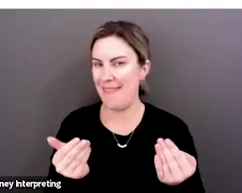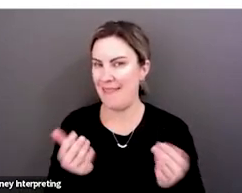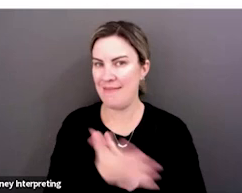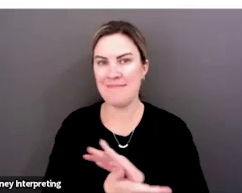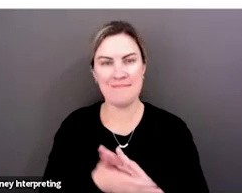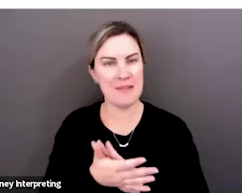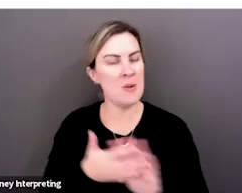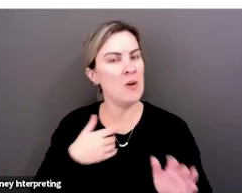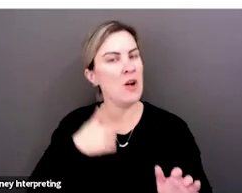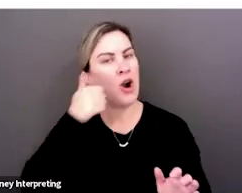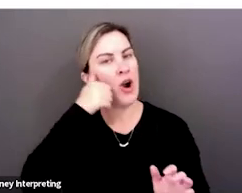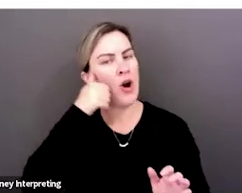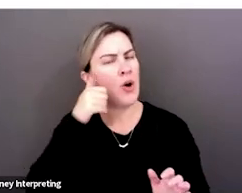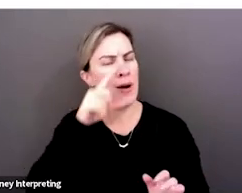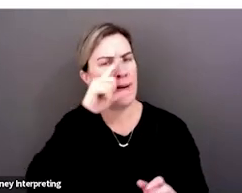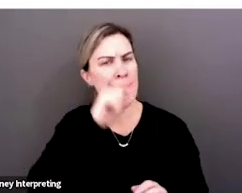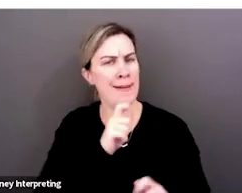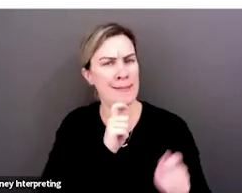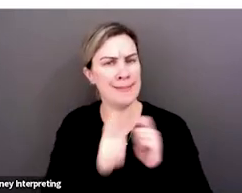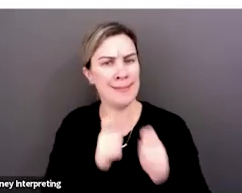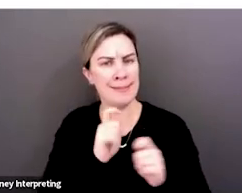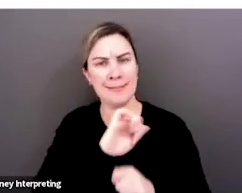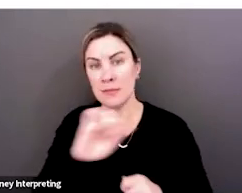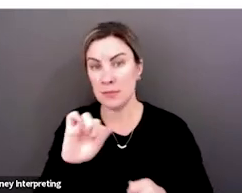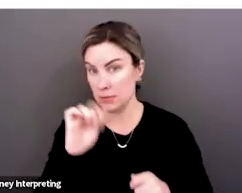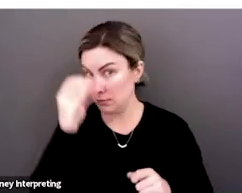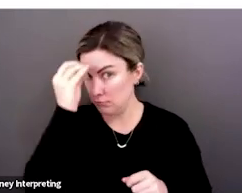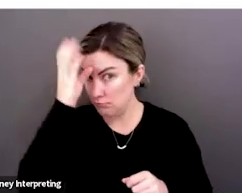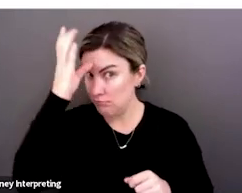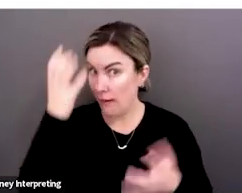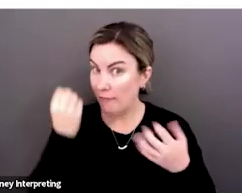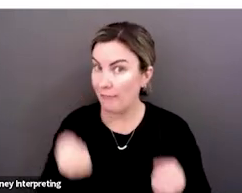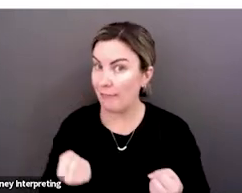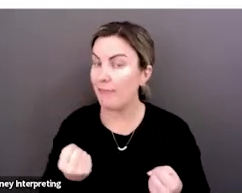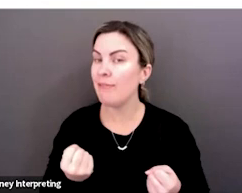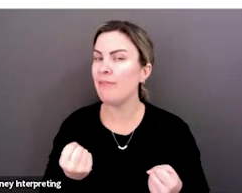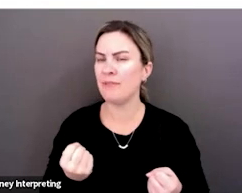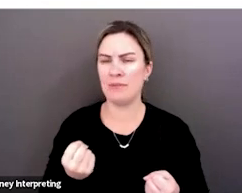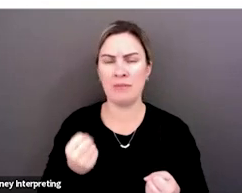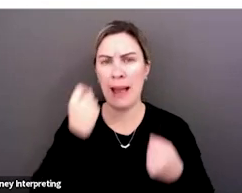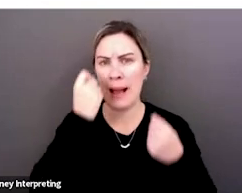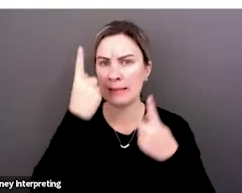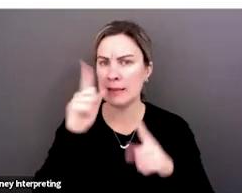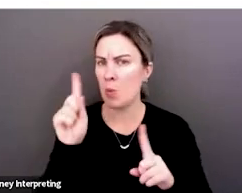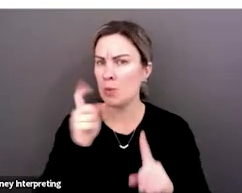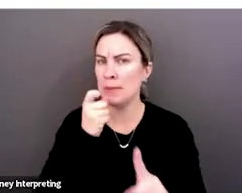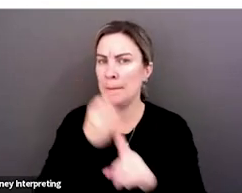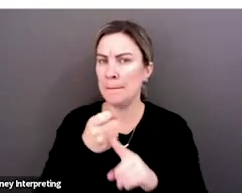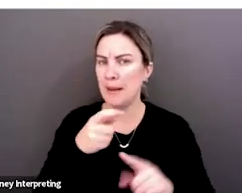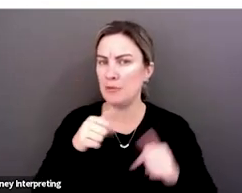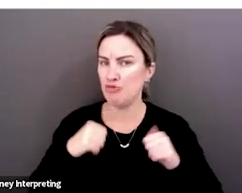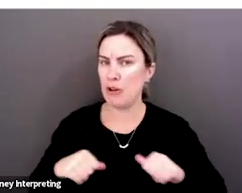behaviour again, and ask more questions about implementation, which help us to understand the impact of this